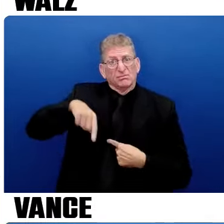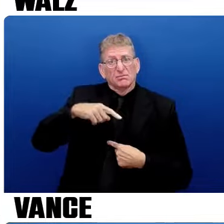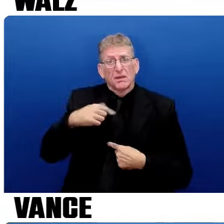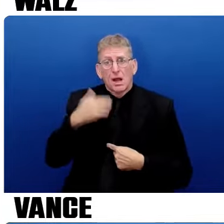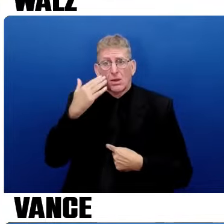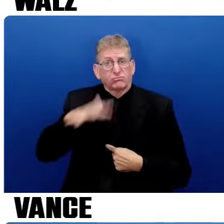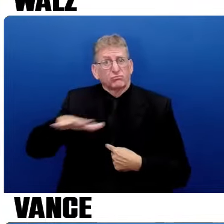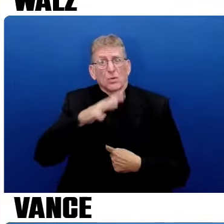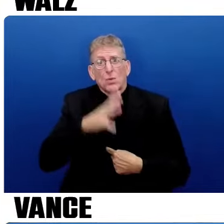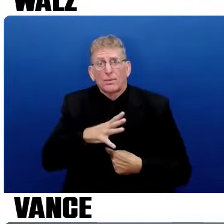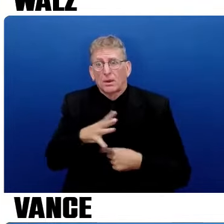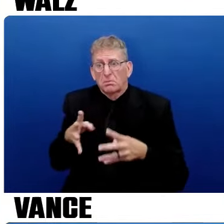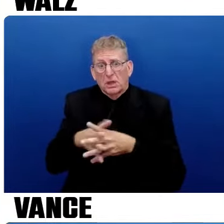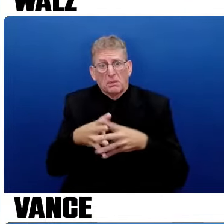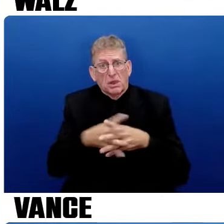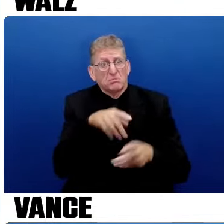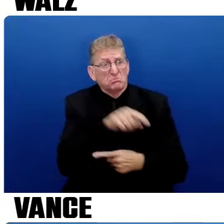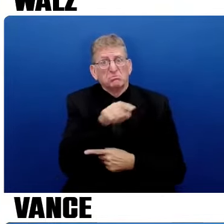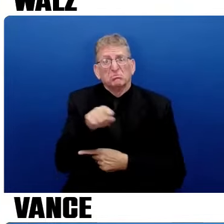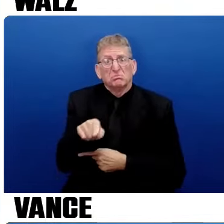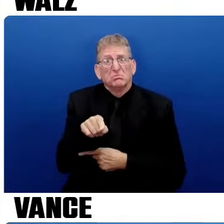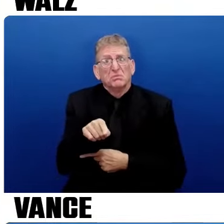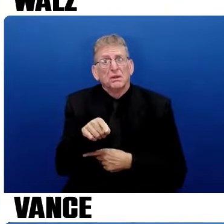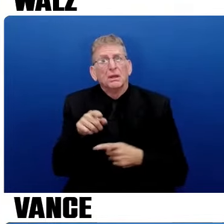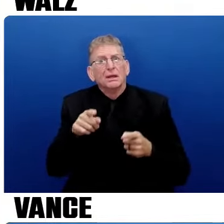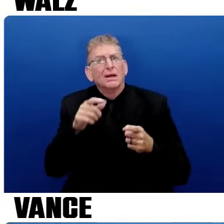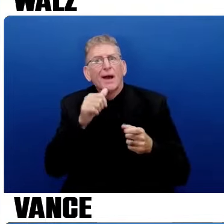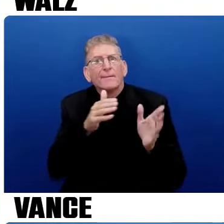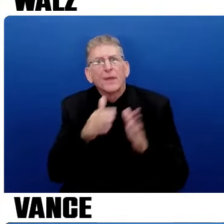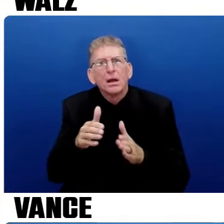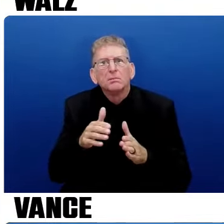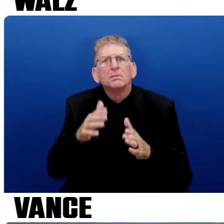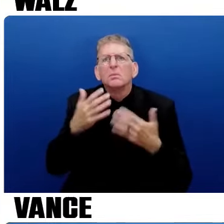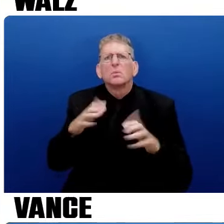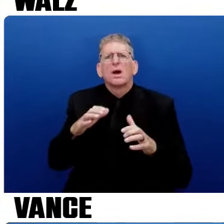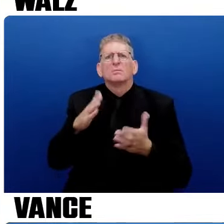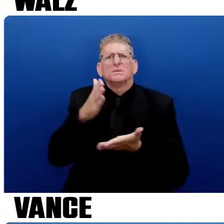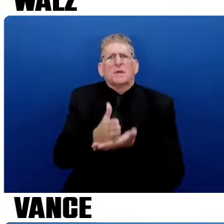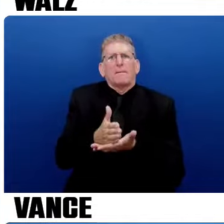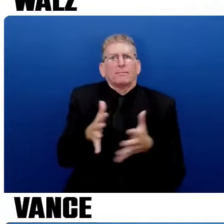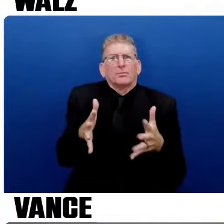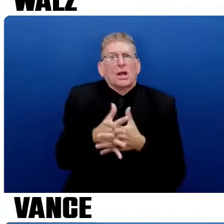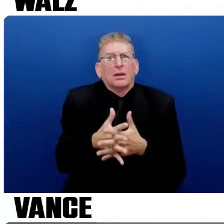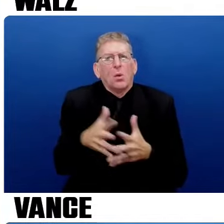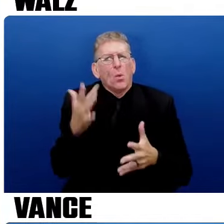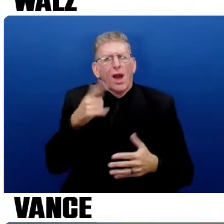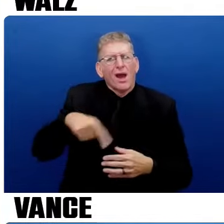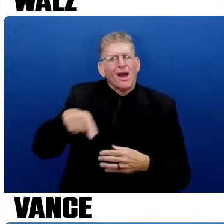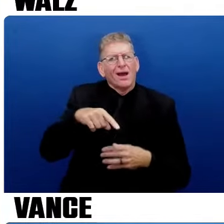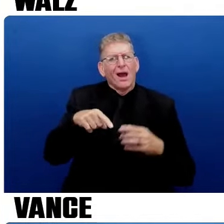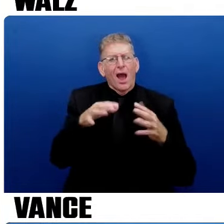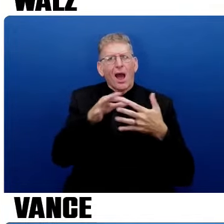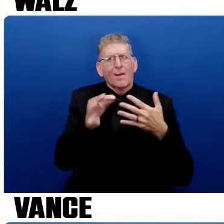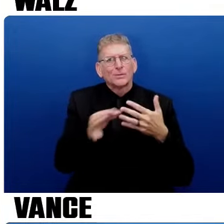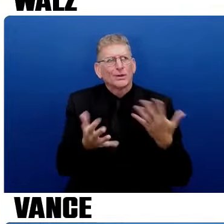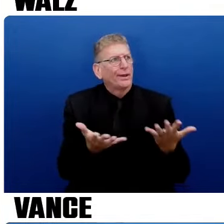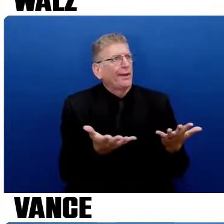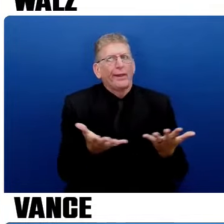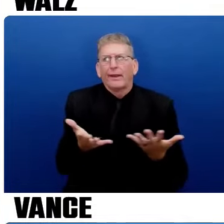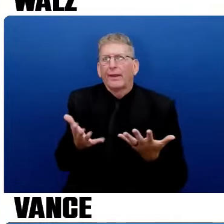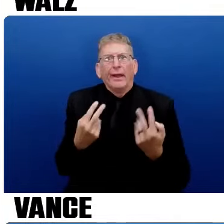pregnancies because they feel like they didn't have any other options. And, you know, one of them is actually very dear to me. And I know she's watching